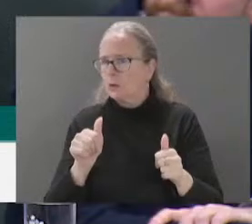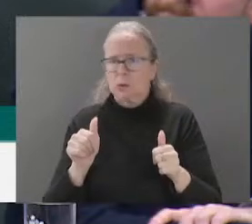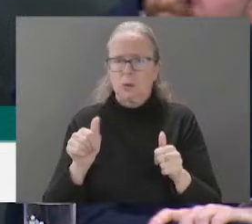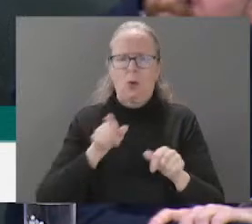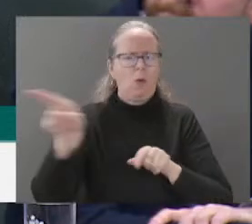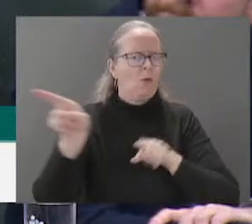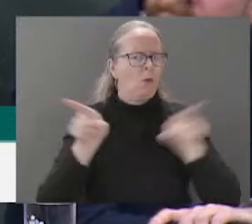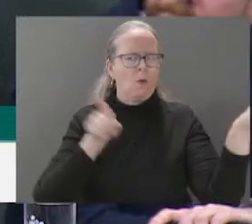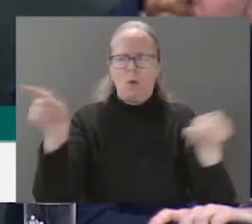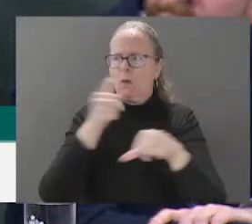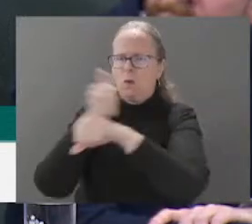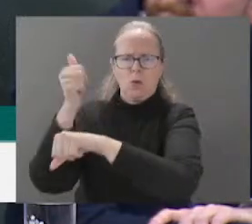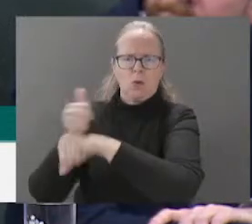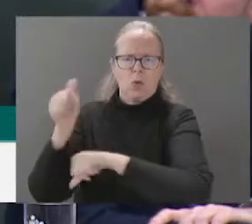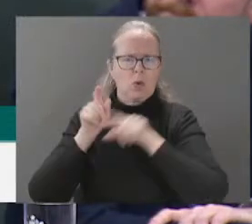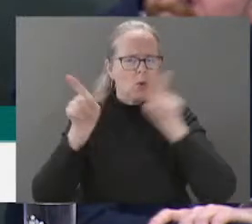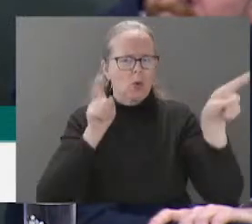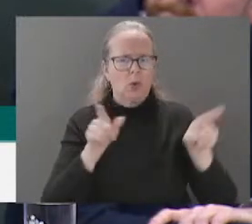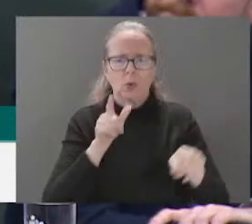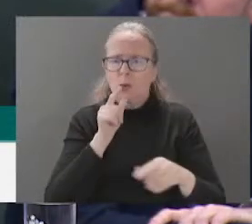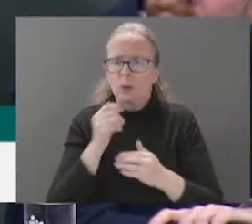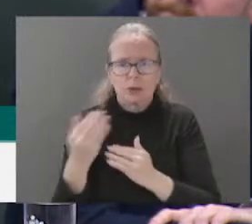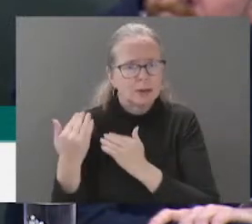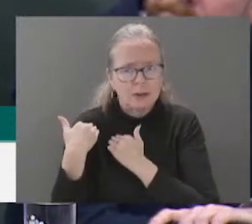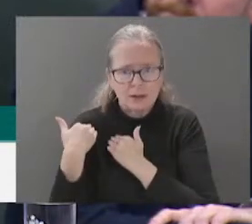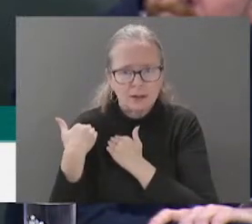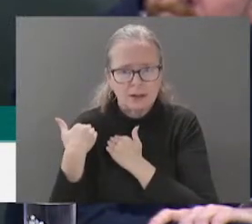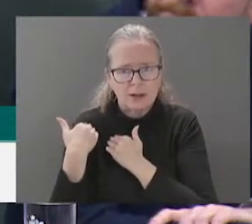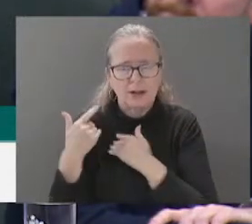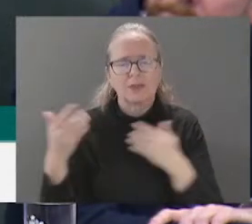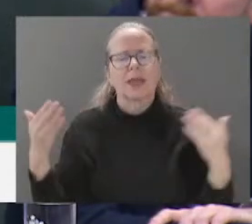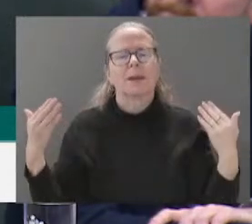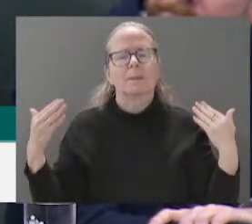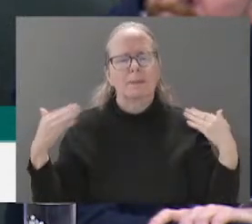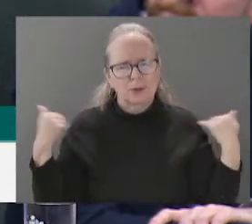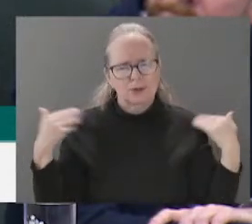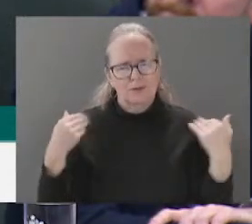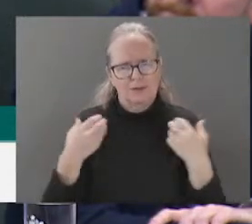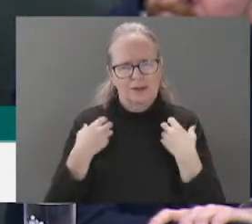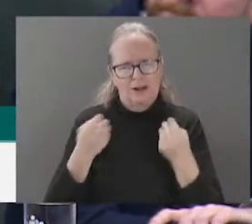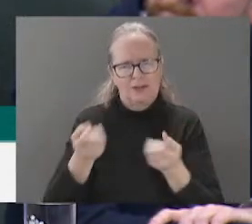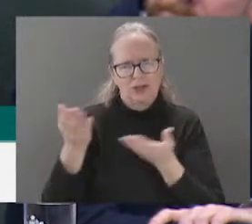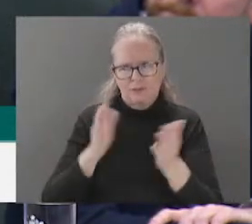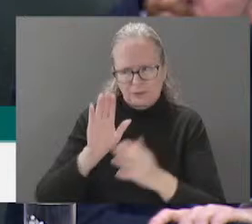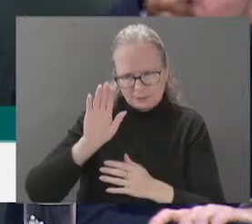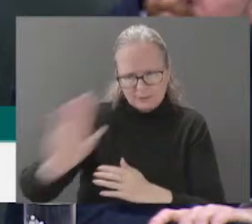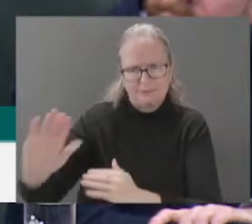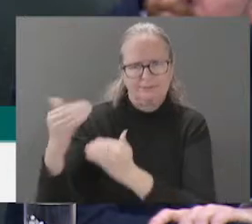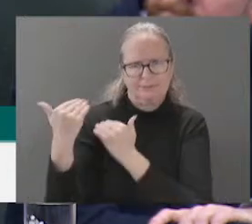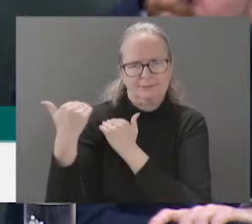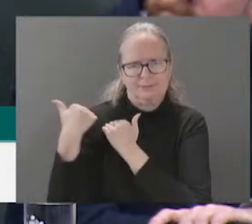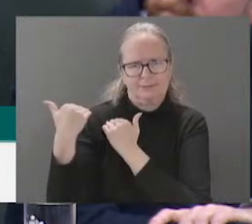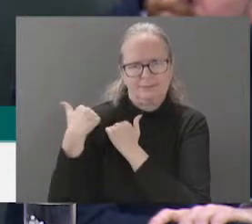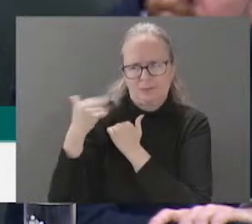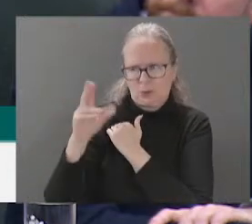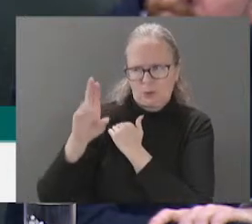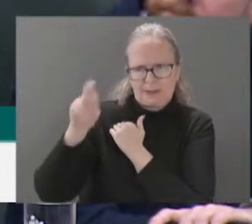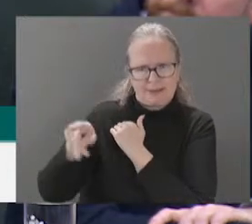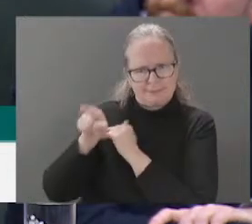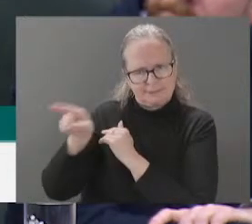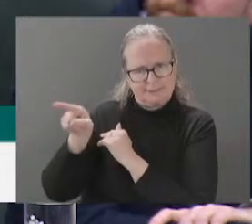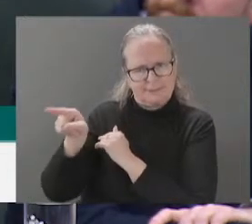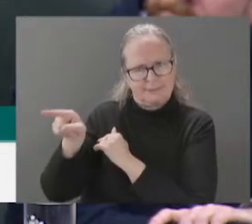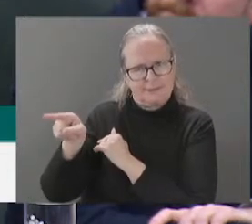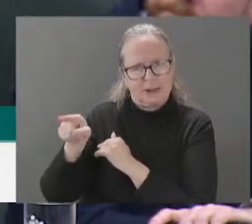the Ministers of Motel medicine serving in this UCP government a health Minister who claimed that prop procedure was followed and